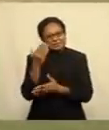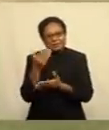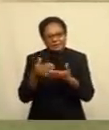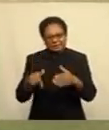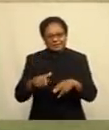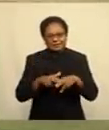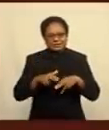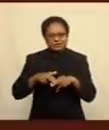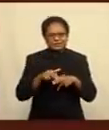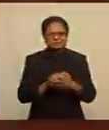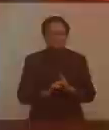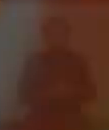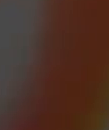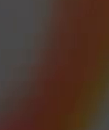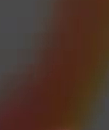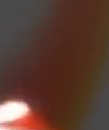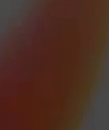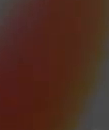coming up.